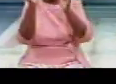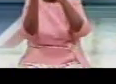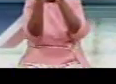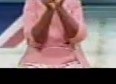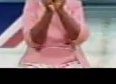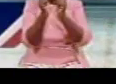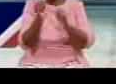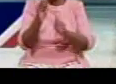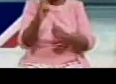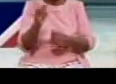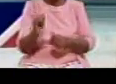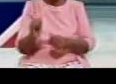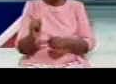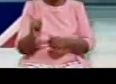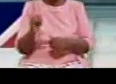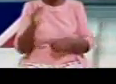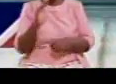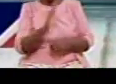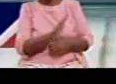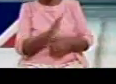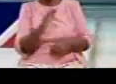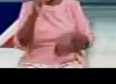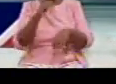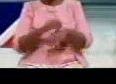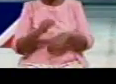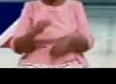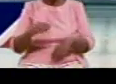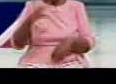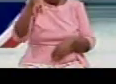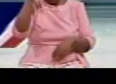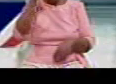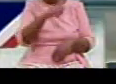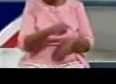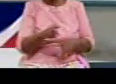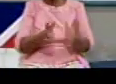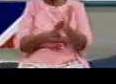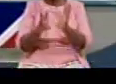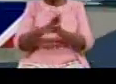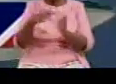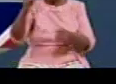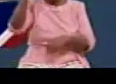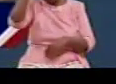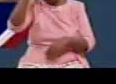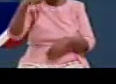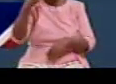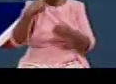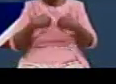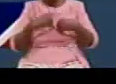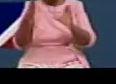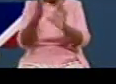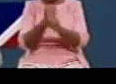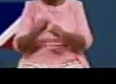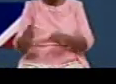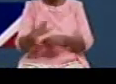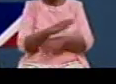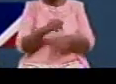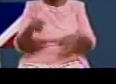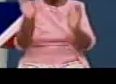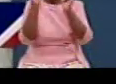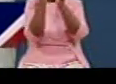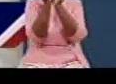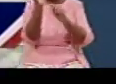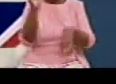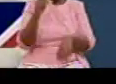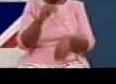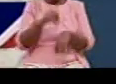him at his will. The devil who has taken them captive at his will. They cannot do the will